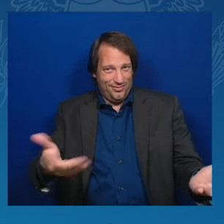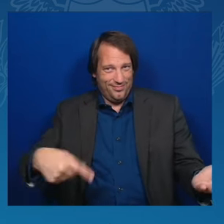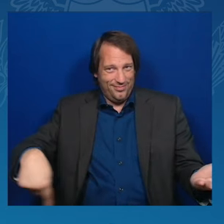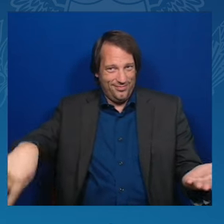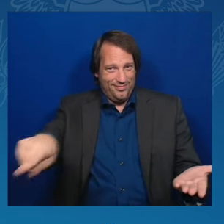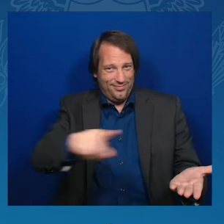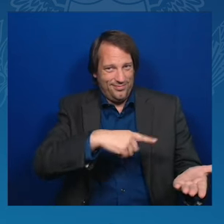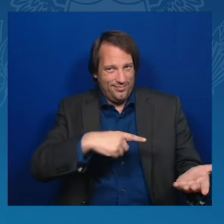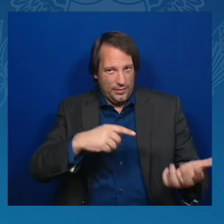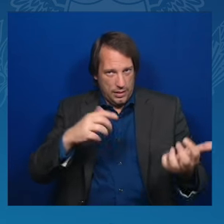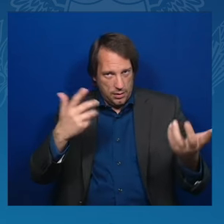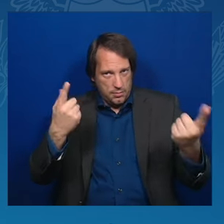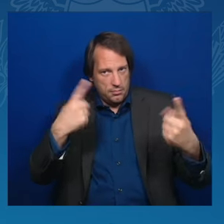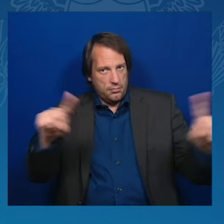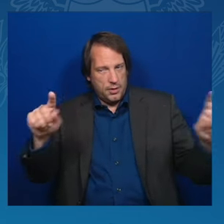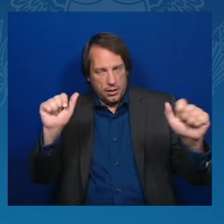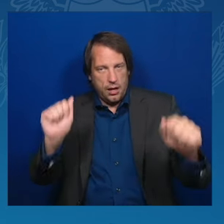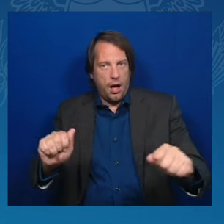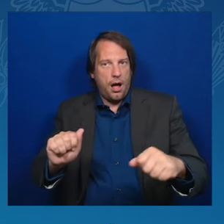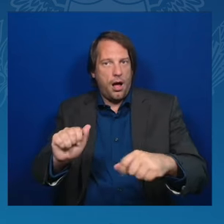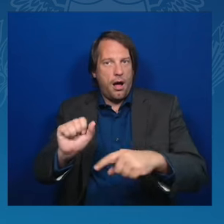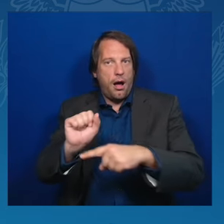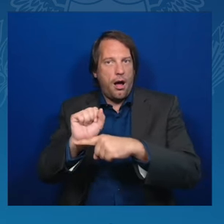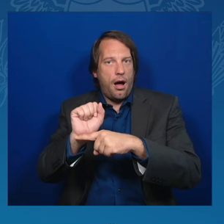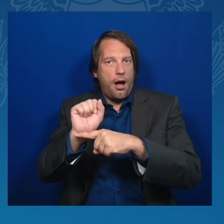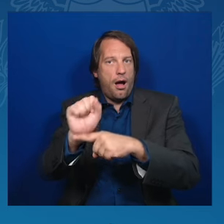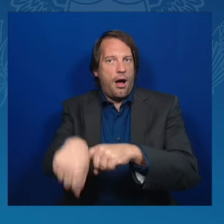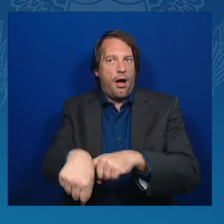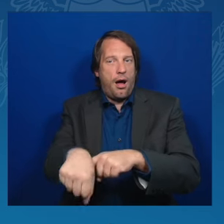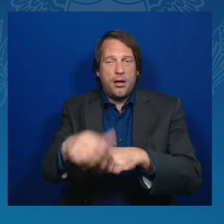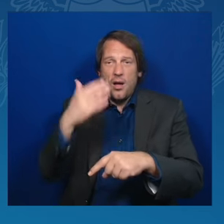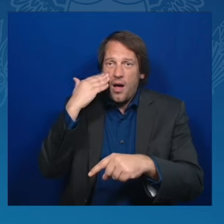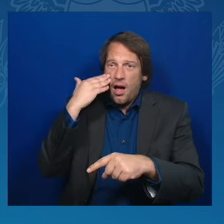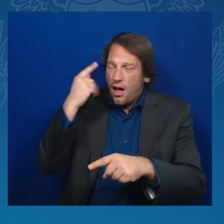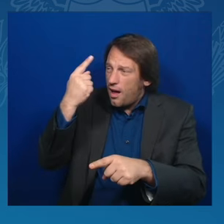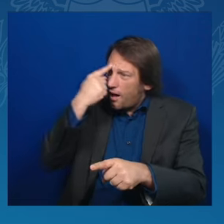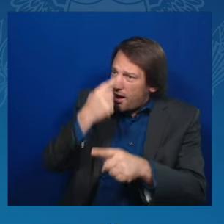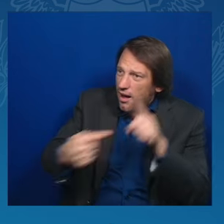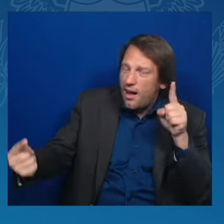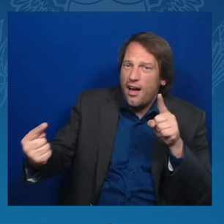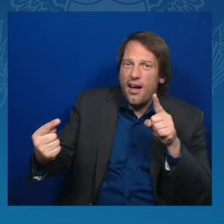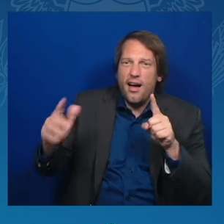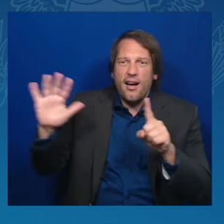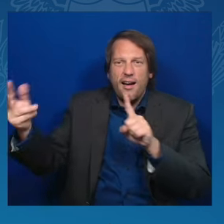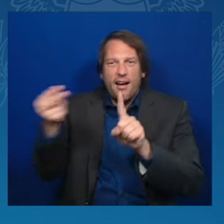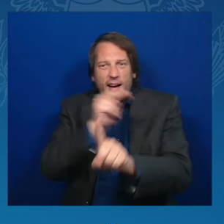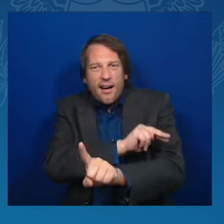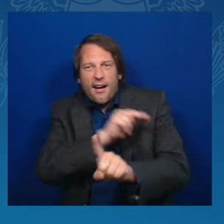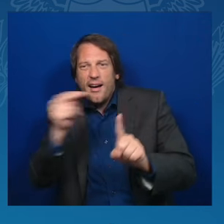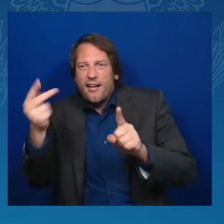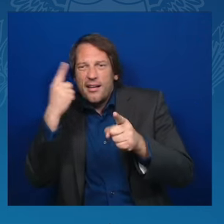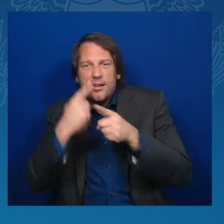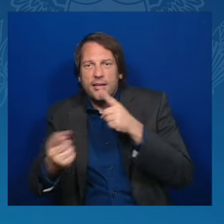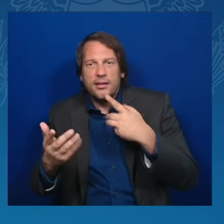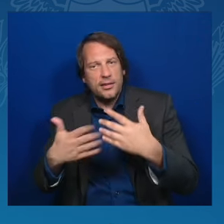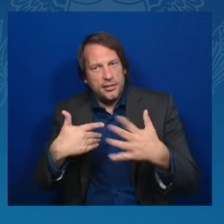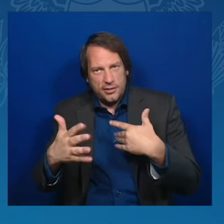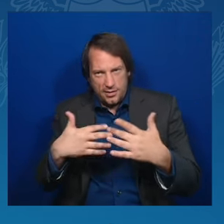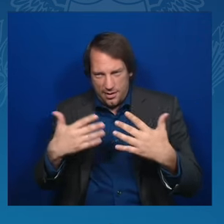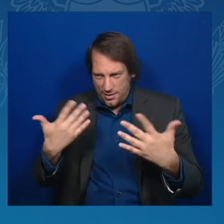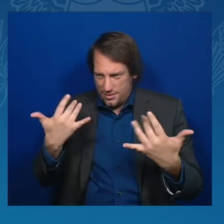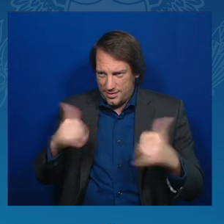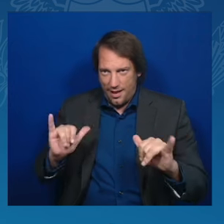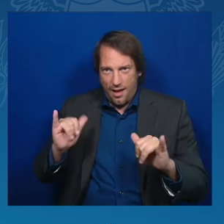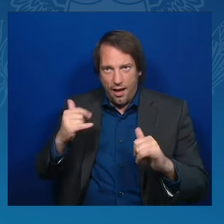differences in opinions or positions, were able to deepen mutual understanding, and have produced the